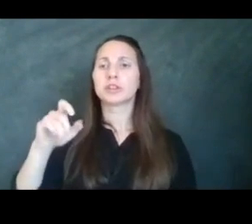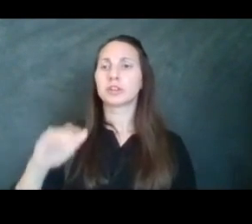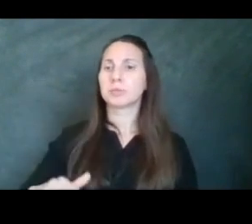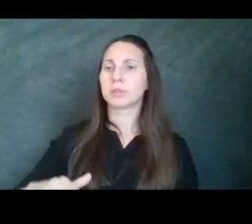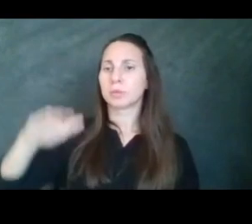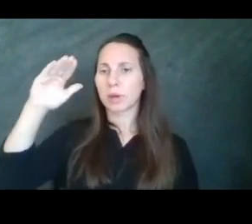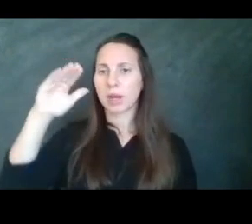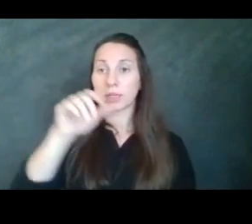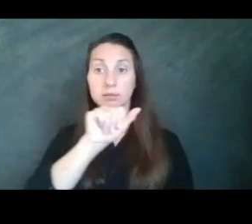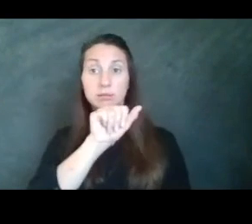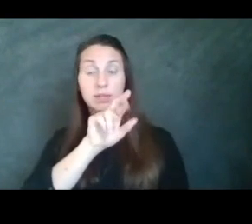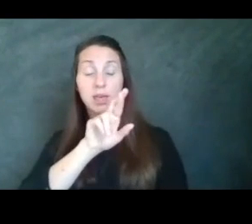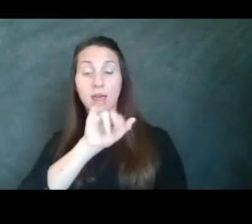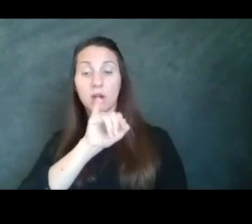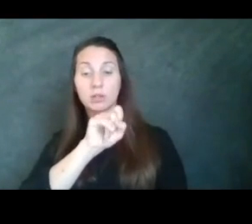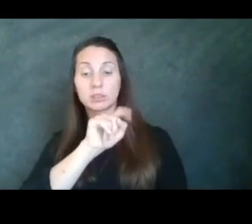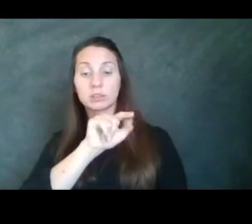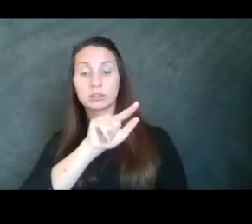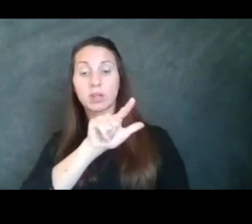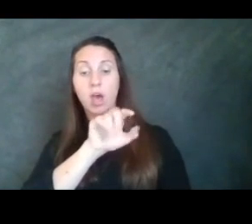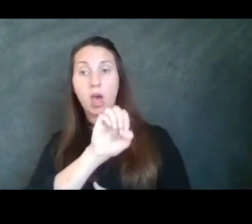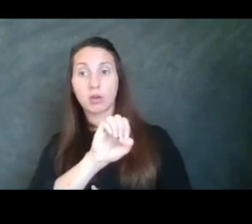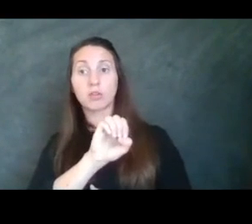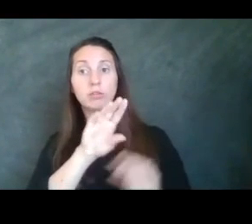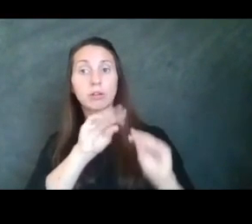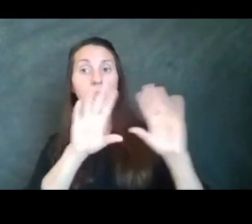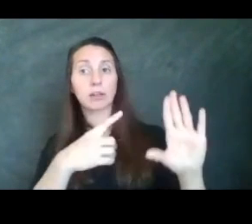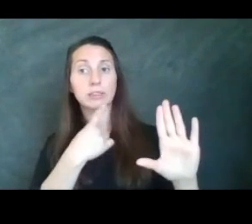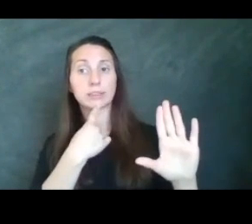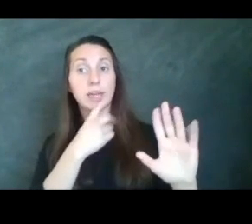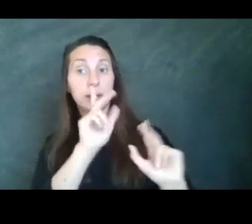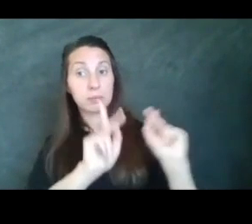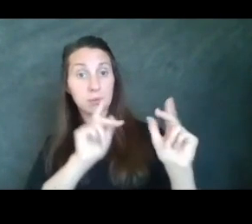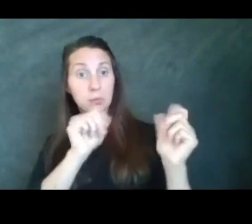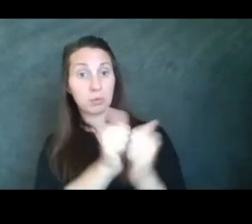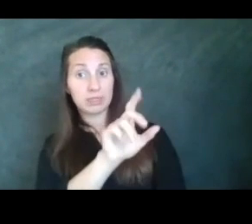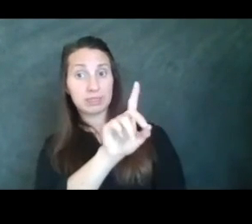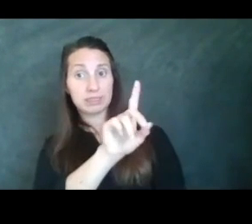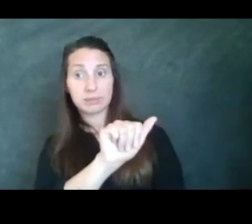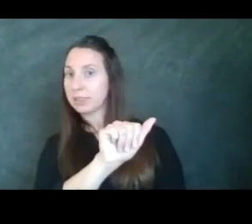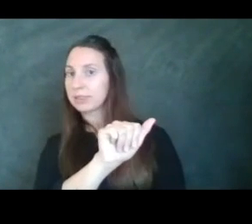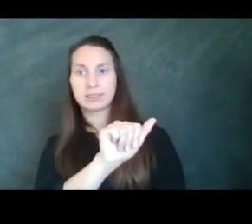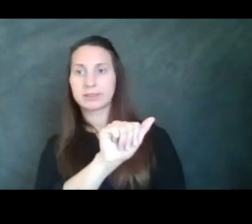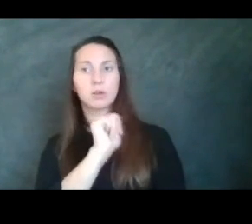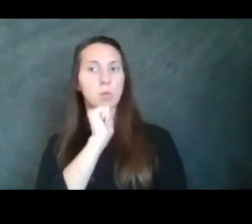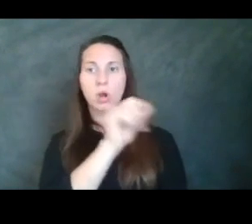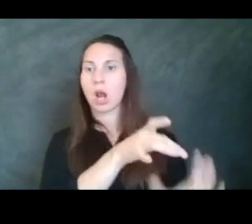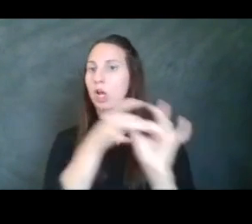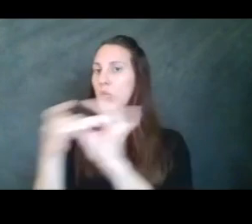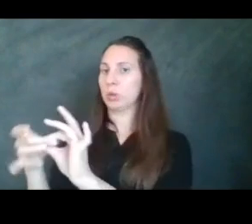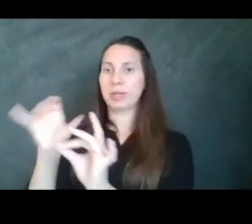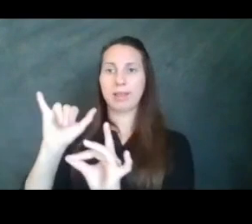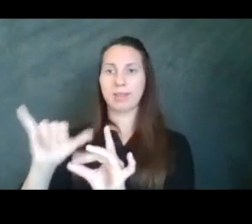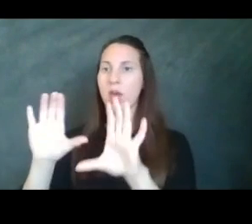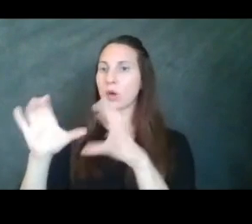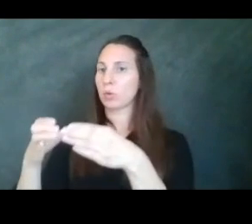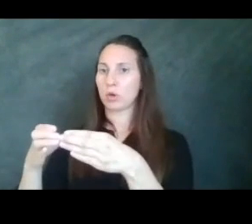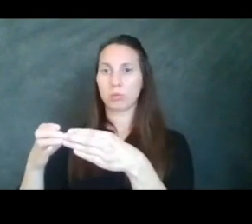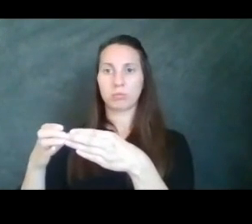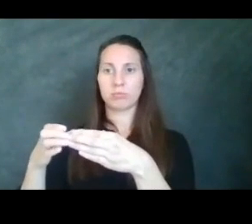Aristotle made it clear that people with disabilities were not among those slated to